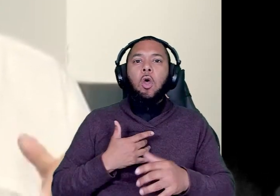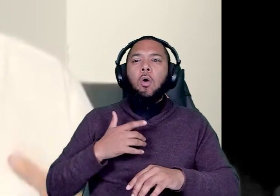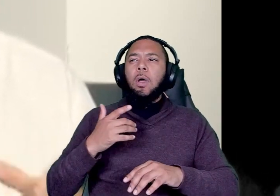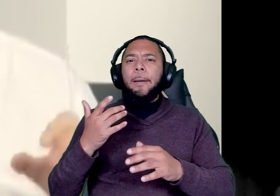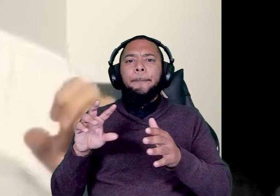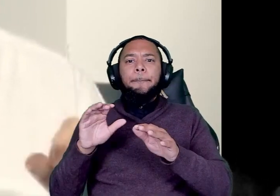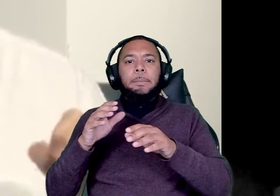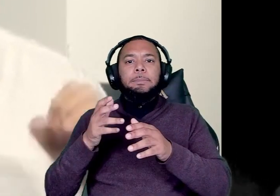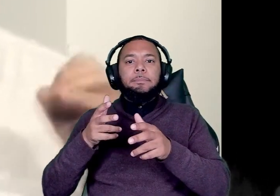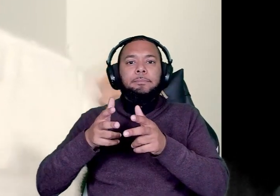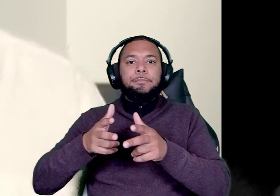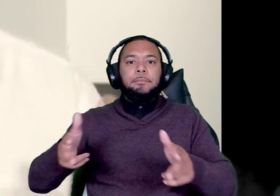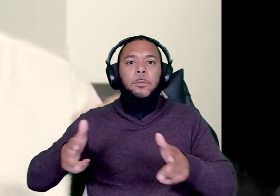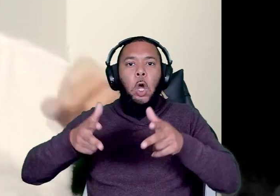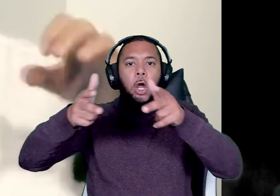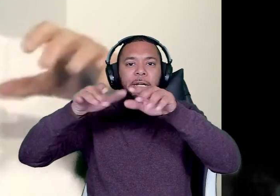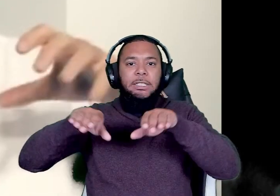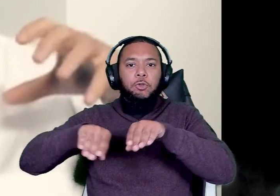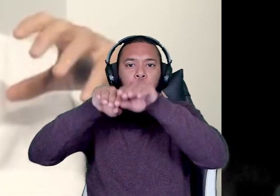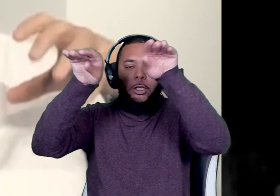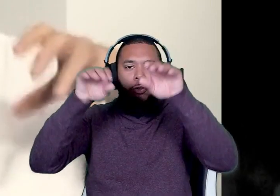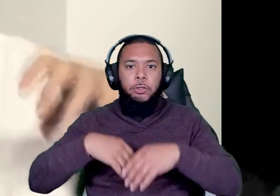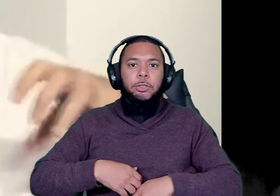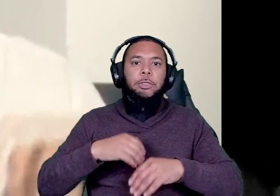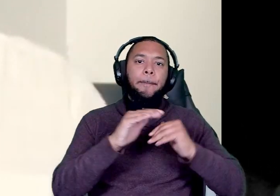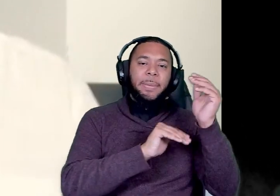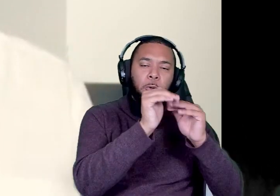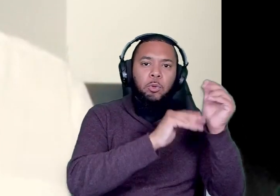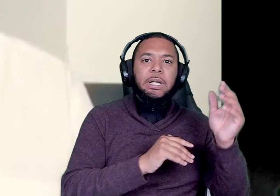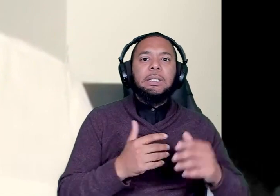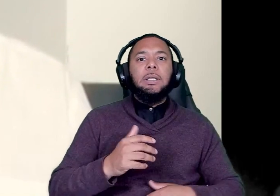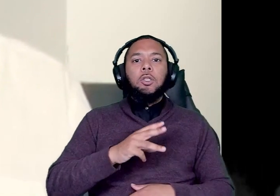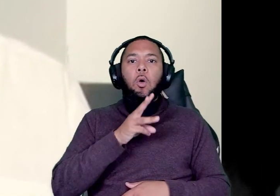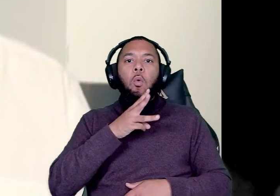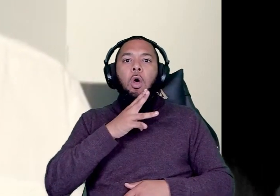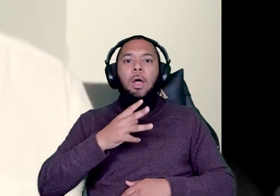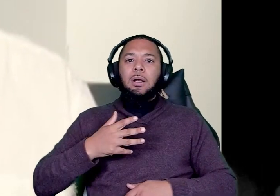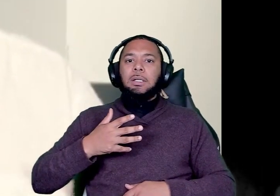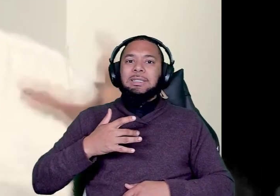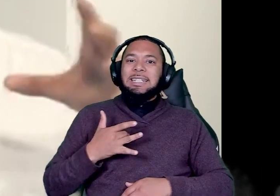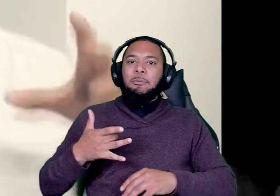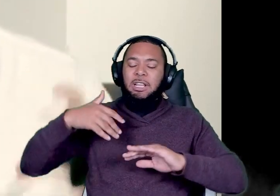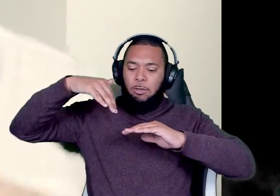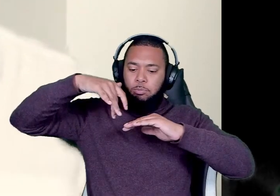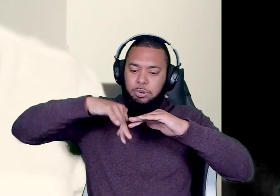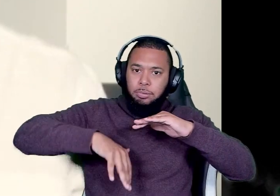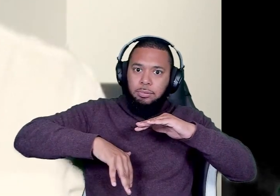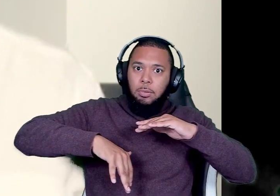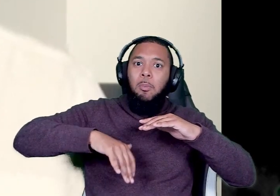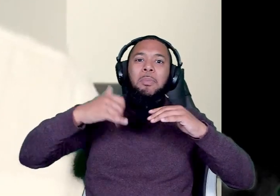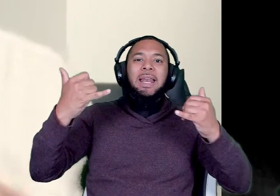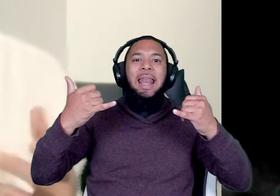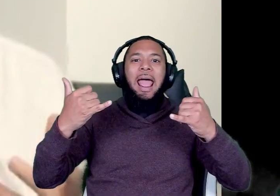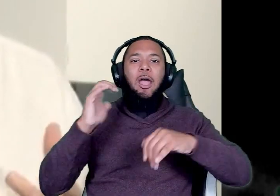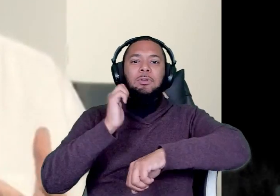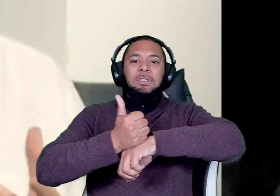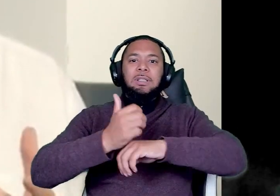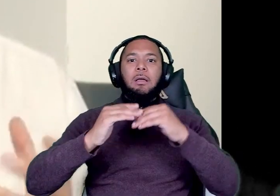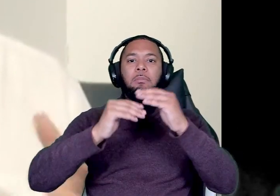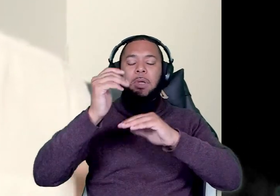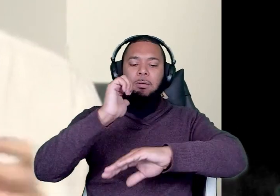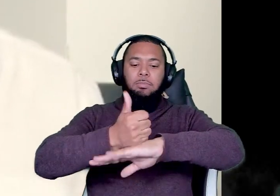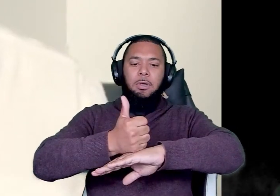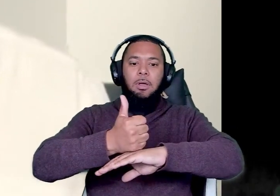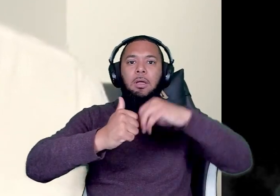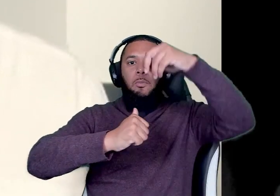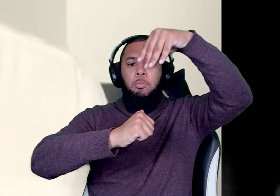etc., that cause water that used to be able to infiltrate into underground areas. Now that water runs off, and with